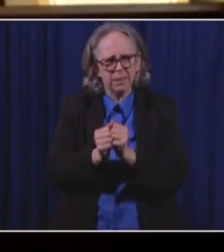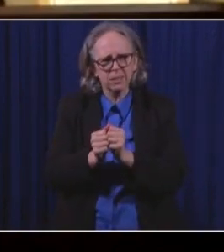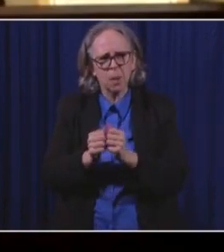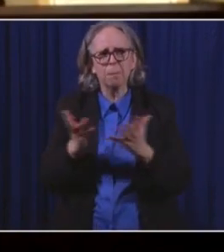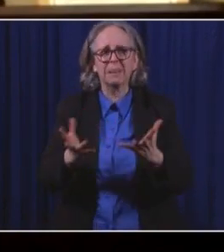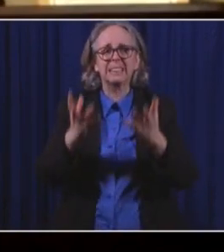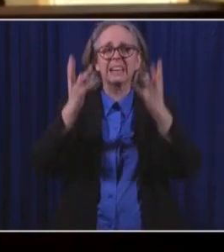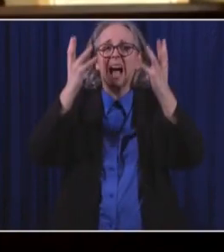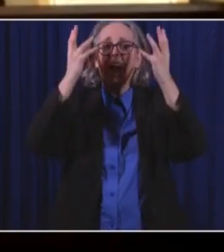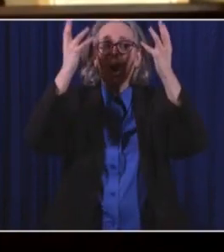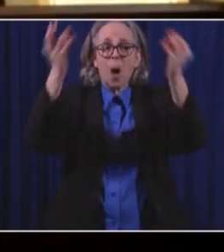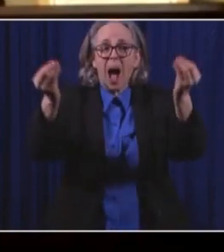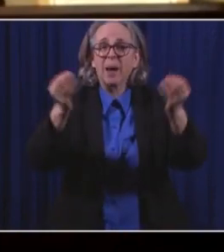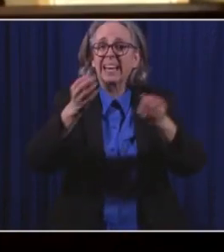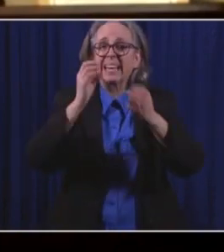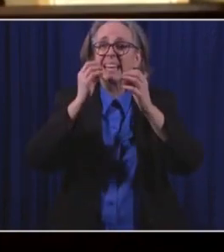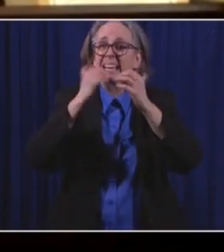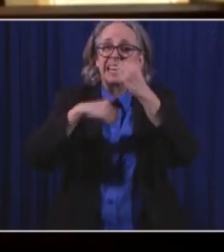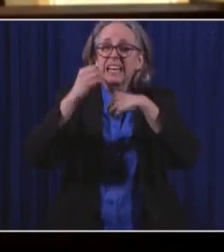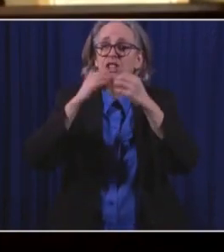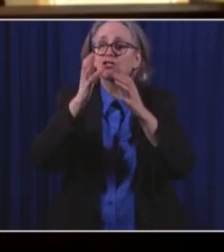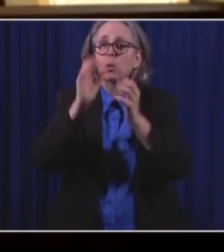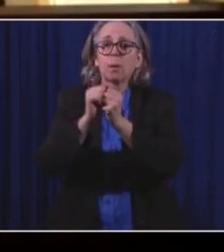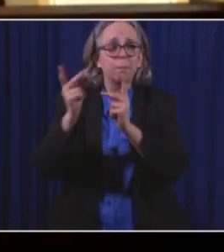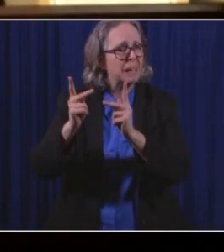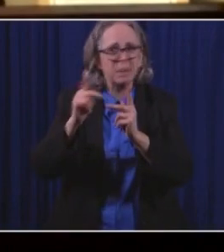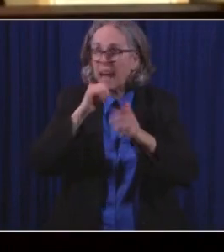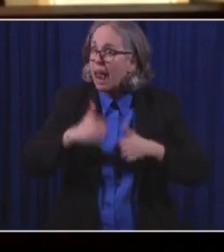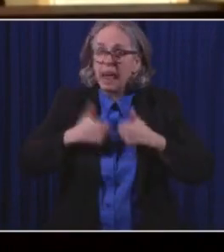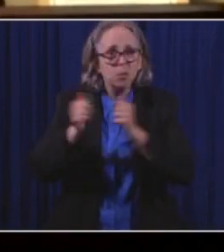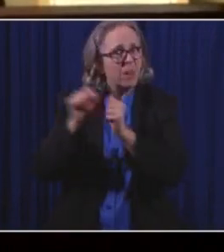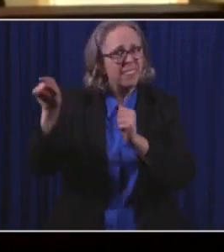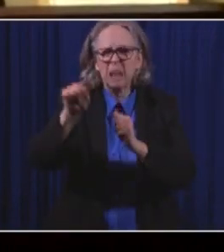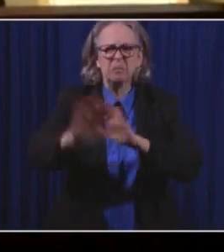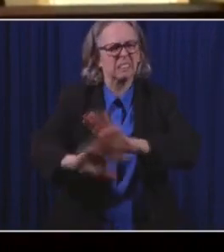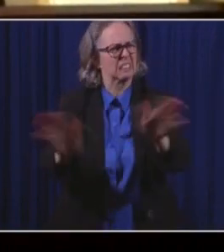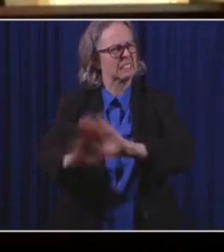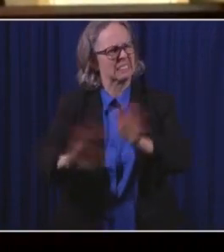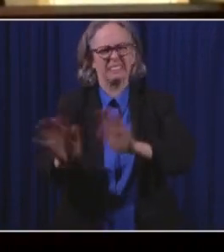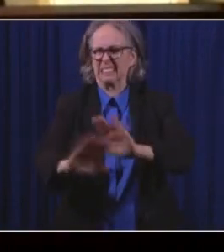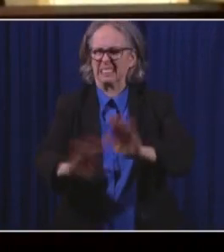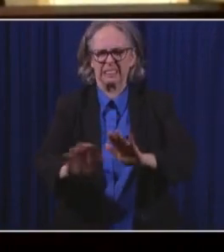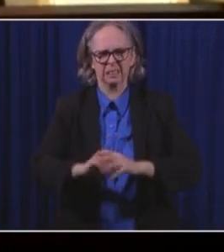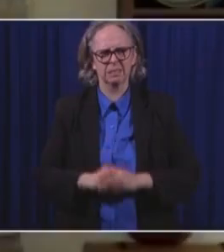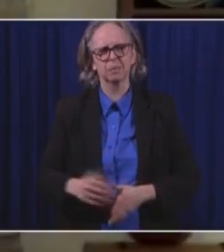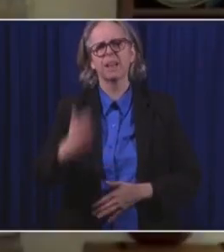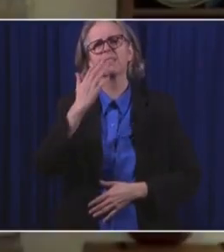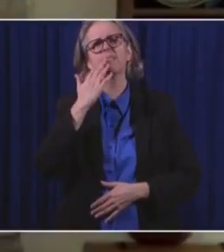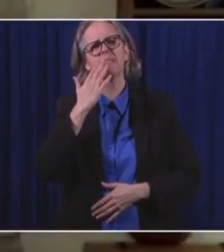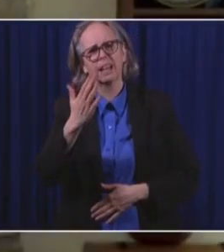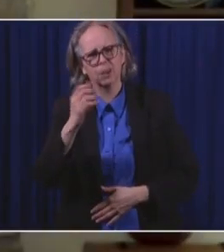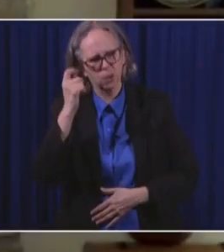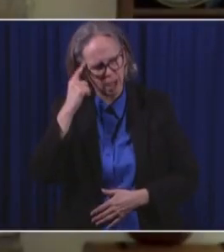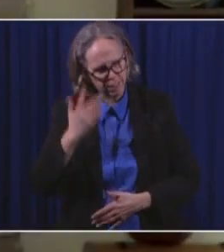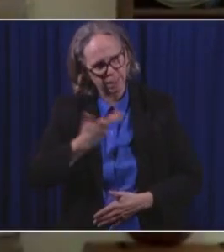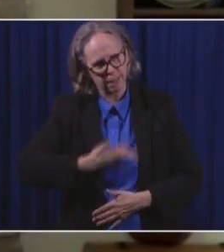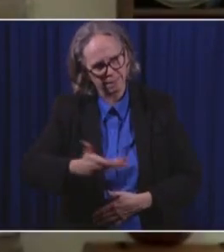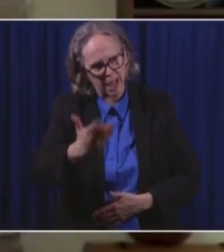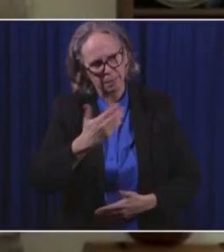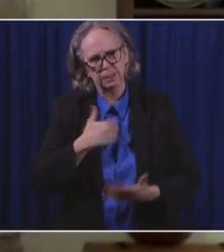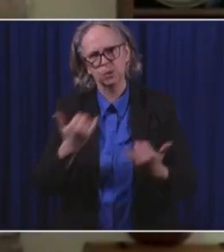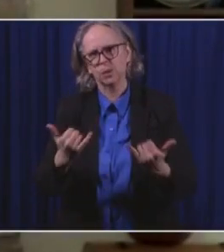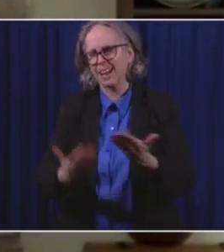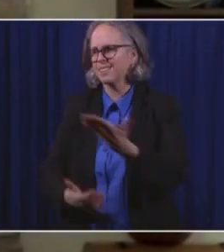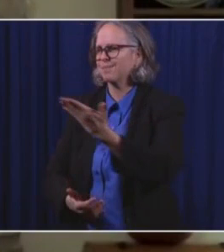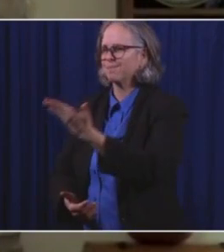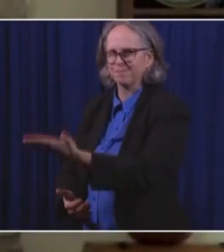outside of your household. Thank you, Governor. And on behalf of Memorial Health System, we appreciate you allowing us to participate today. Doctor, thank you very